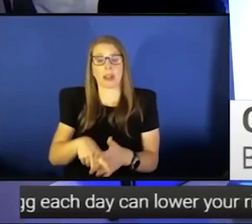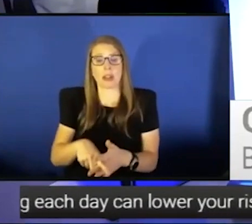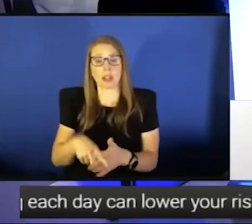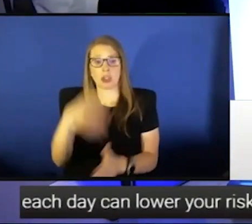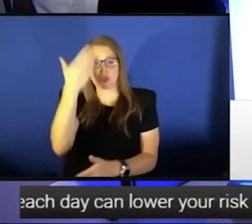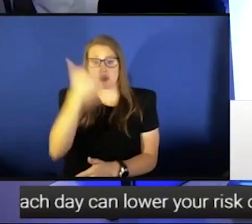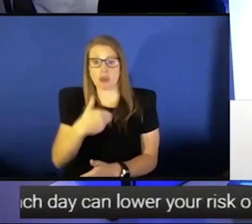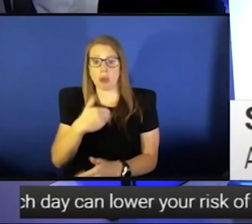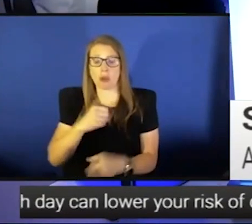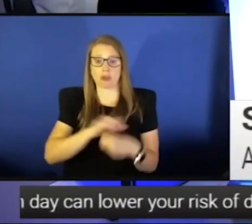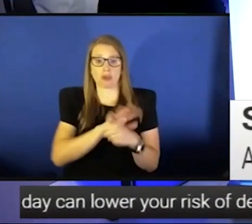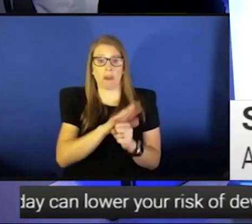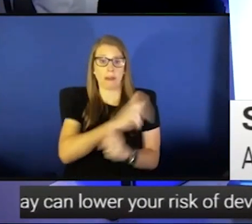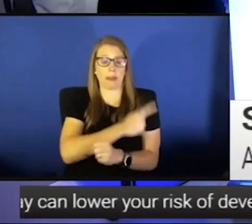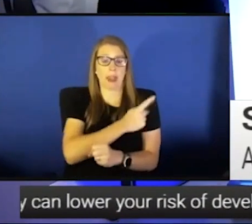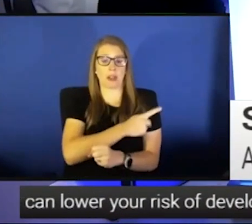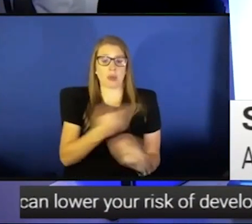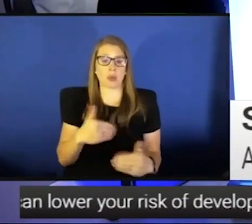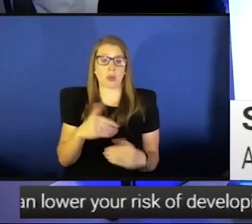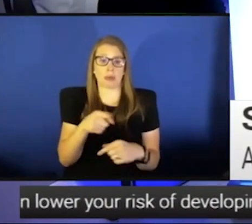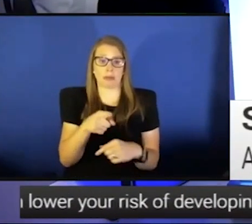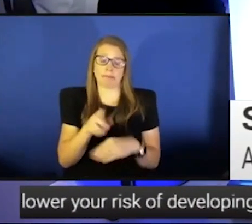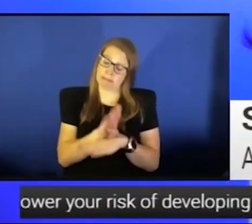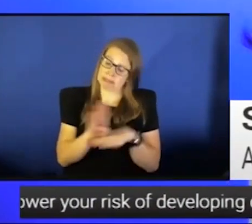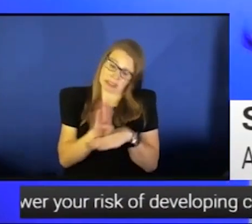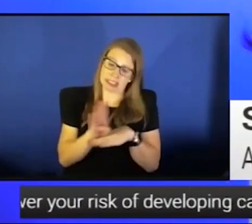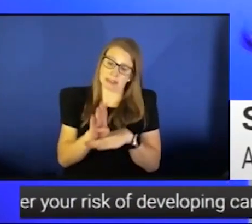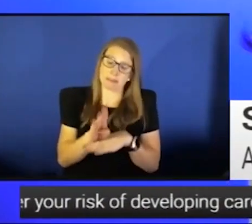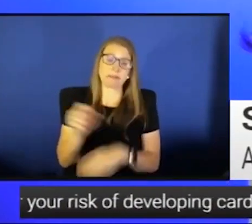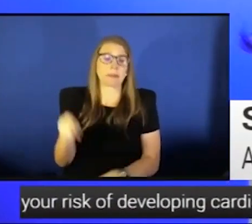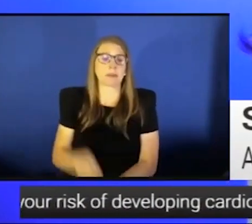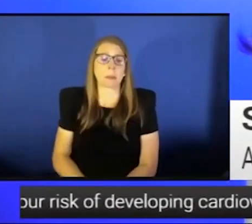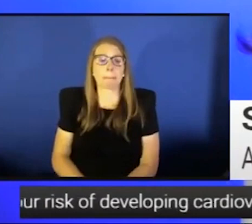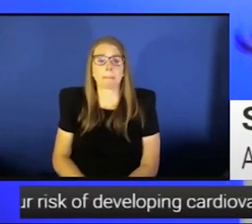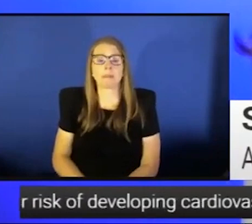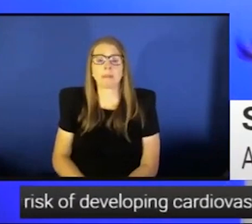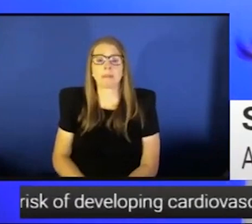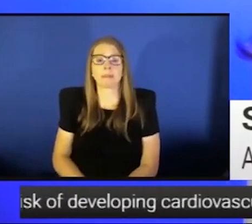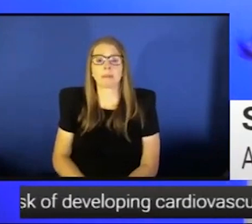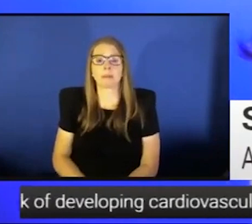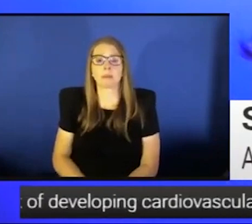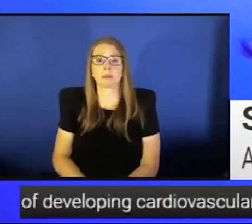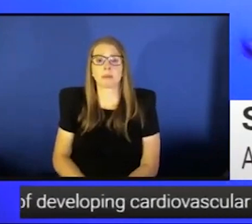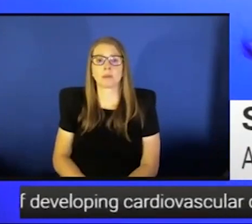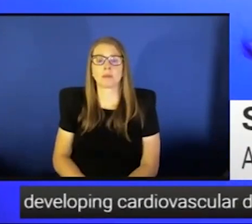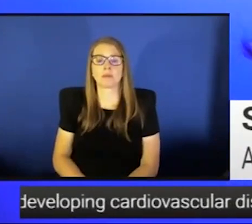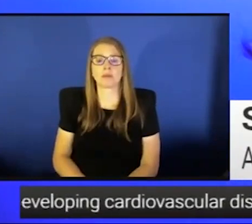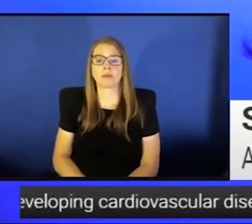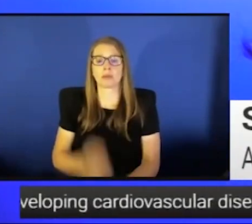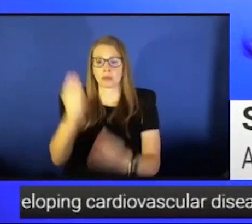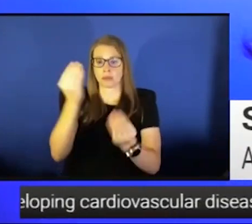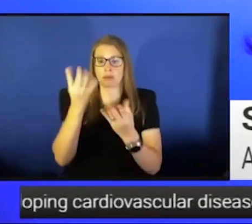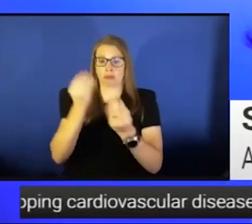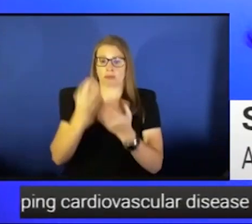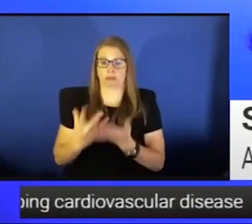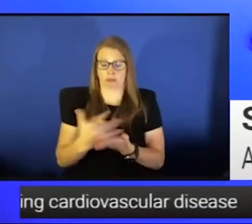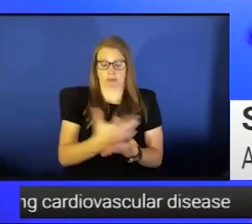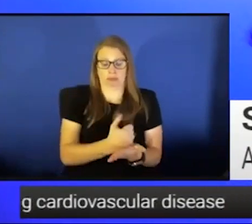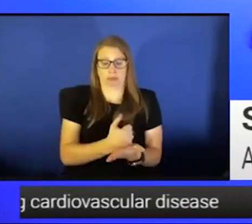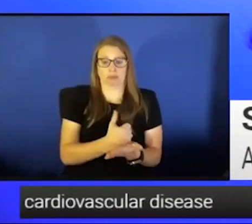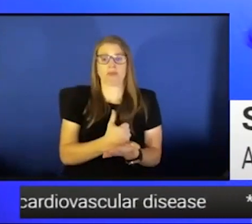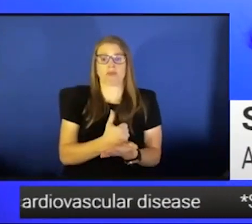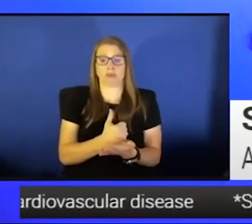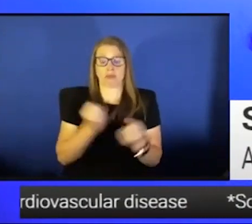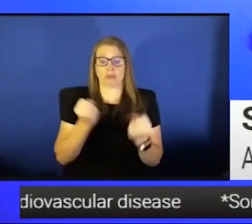COVID patients kept you all pretty busy. It certainly did. Yeah, we had, we've been kind of gathering the information. We had quite a few,